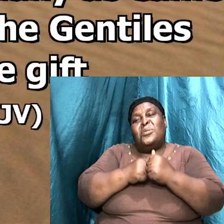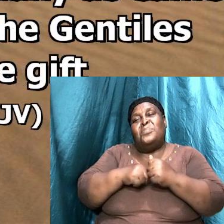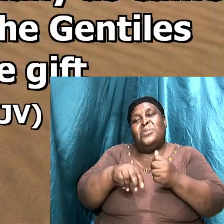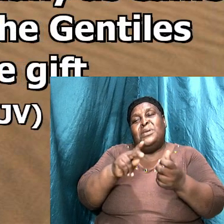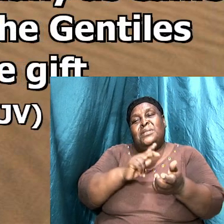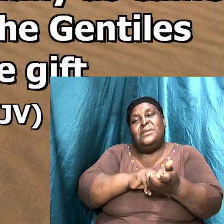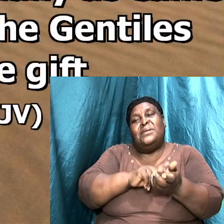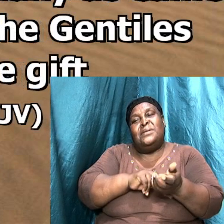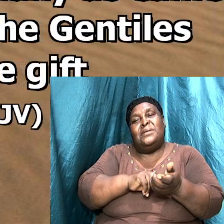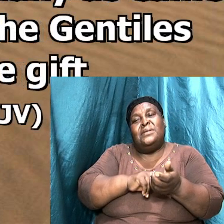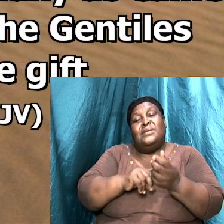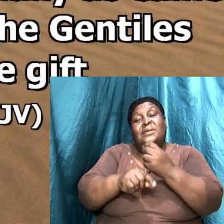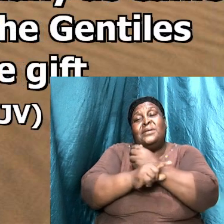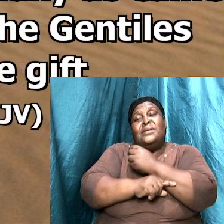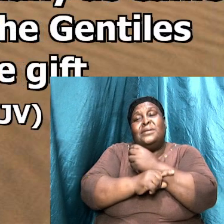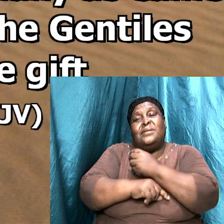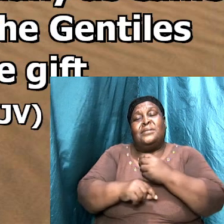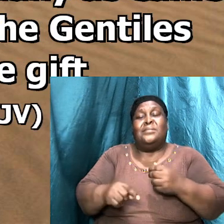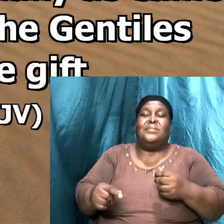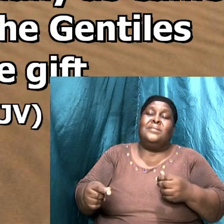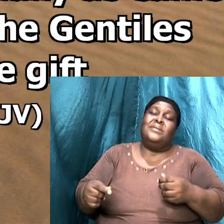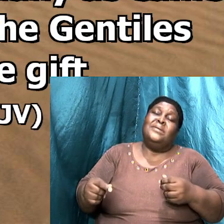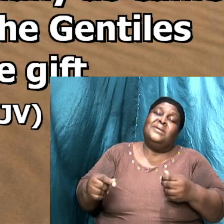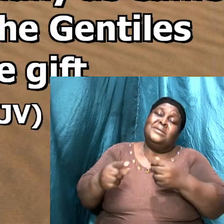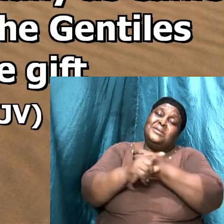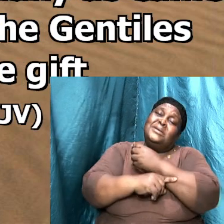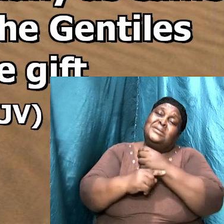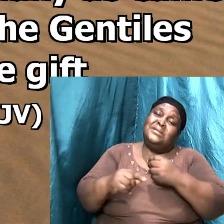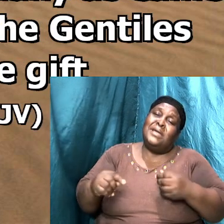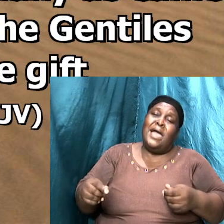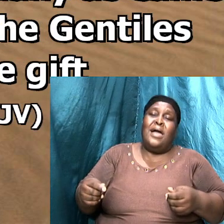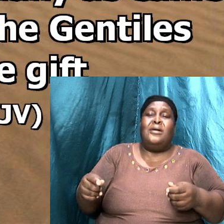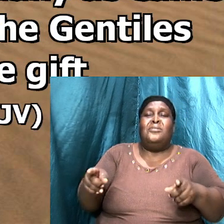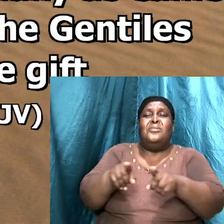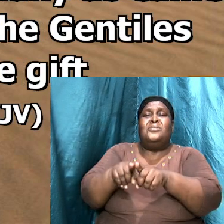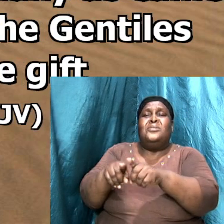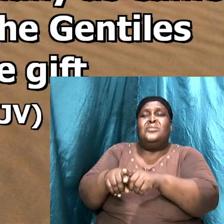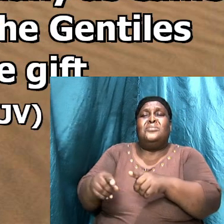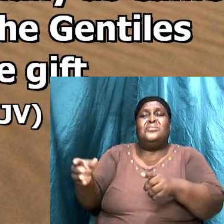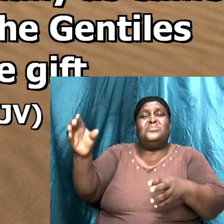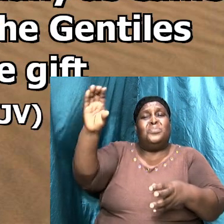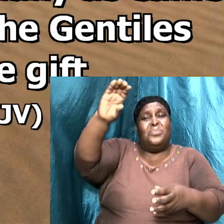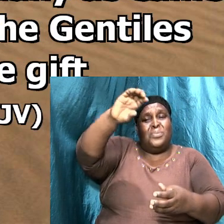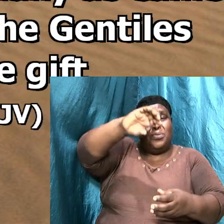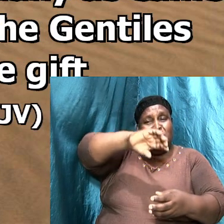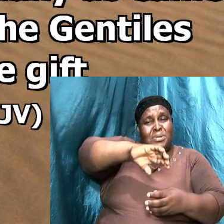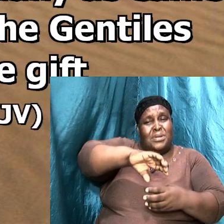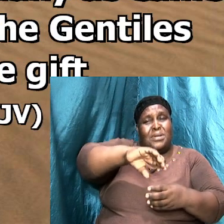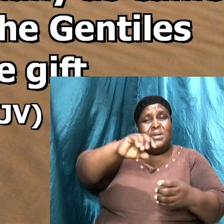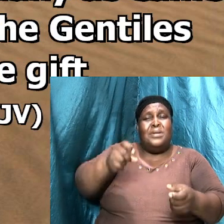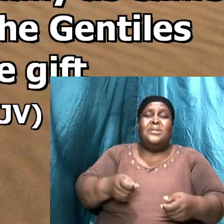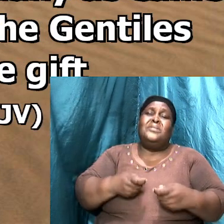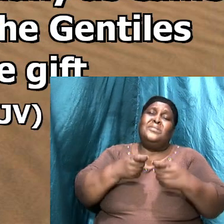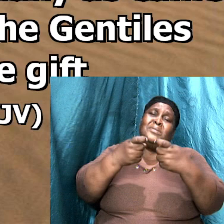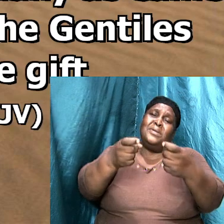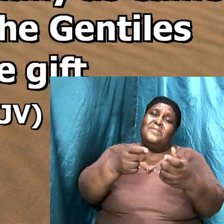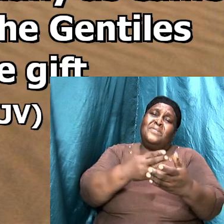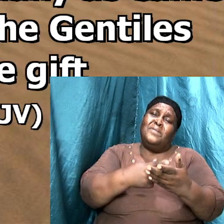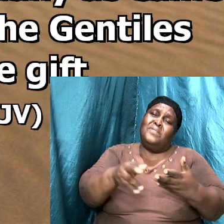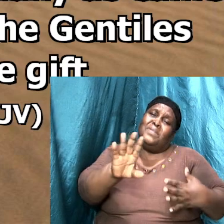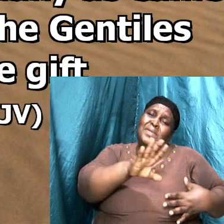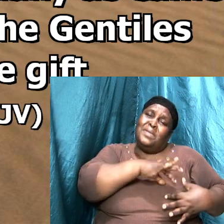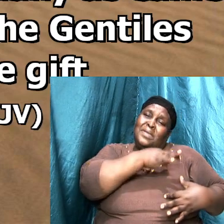altar was poured out was poured out the gift of the Holy